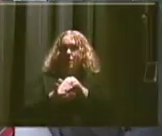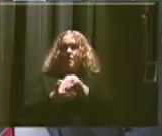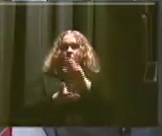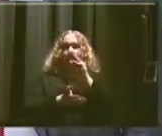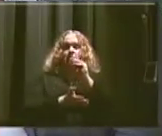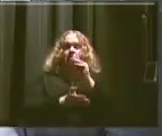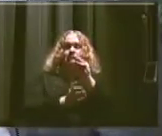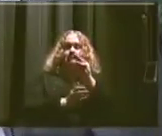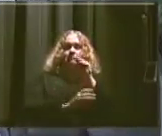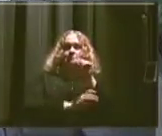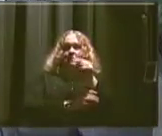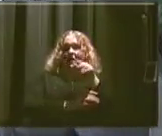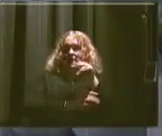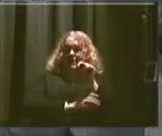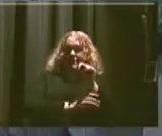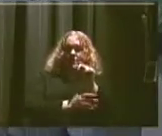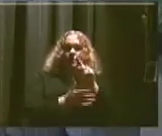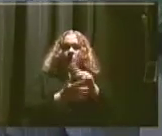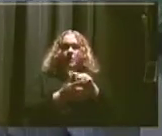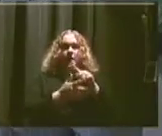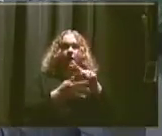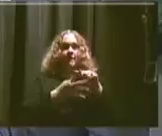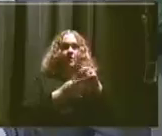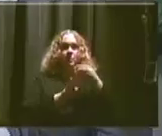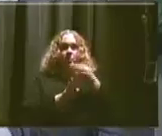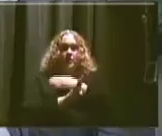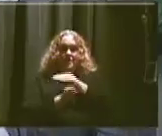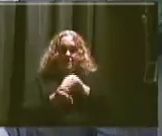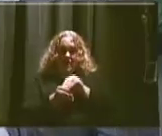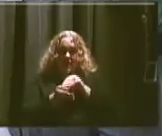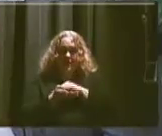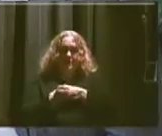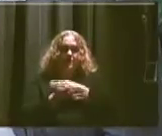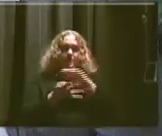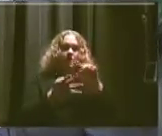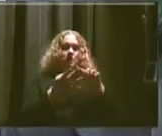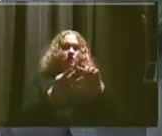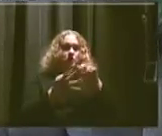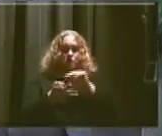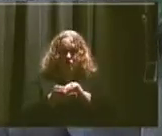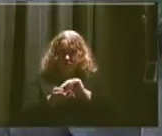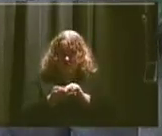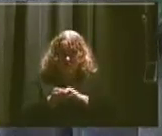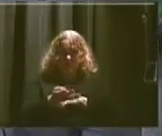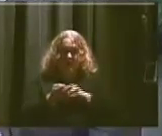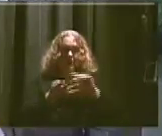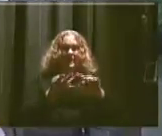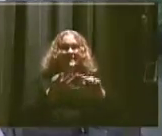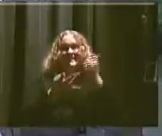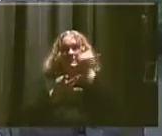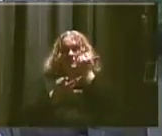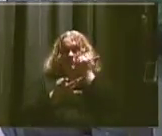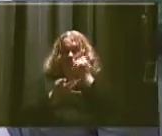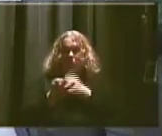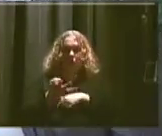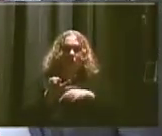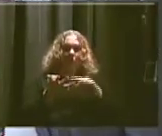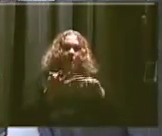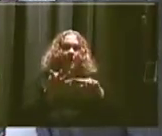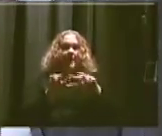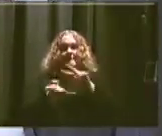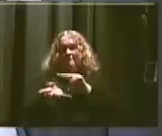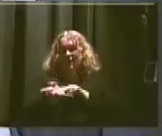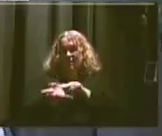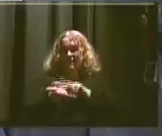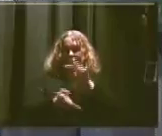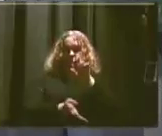like to be doctors someday. We have a nursing magnet. We have a dental magnet. We have a veterinary science magnet. By the way, we